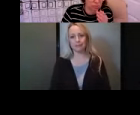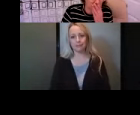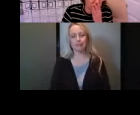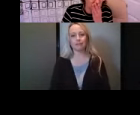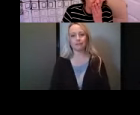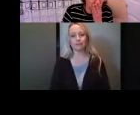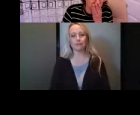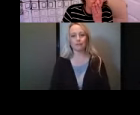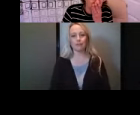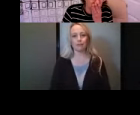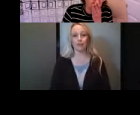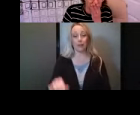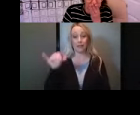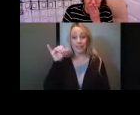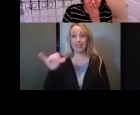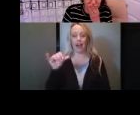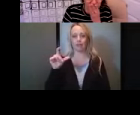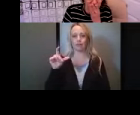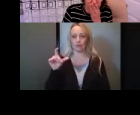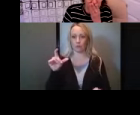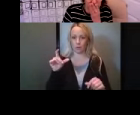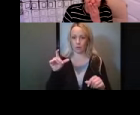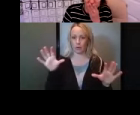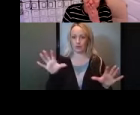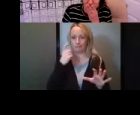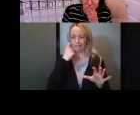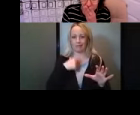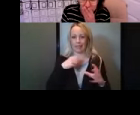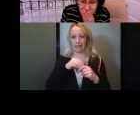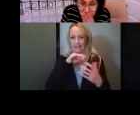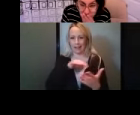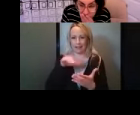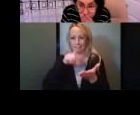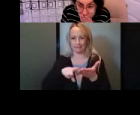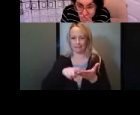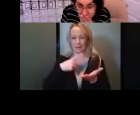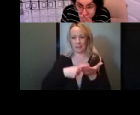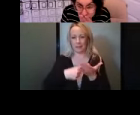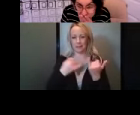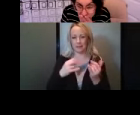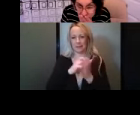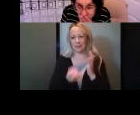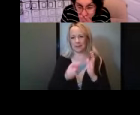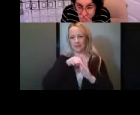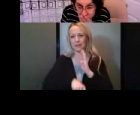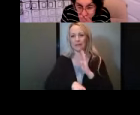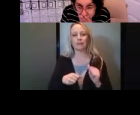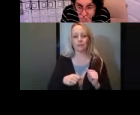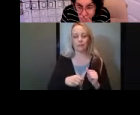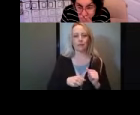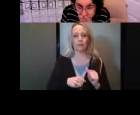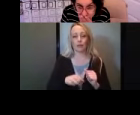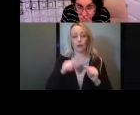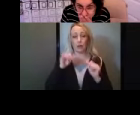So that's what we did in the study I'm going to talk about right now. You can think about it as looking at this exact moment in time here in this hypothetical